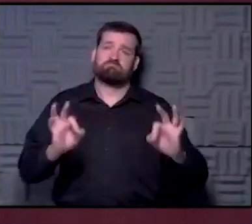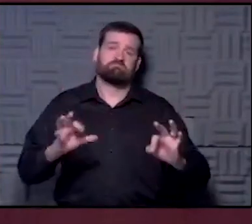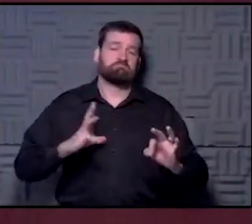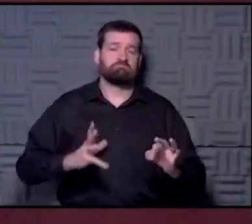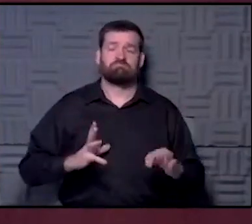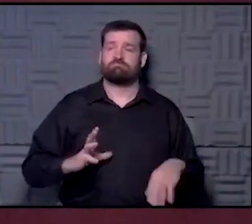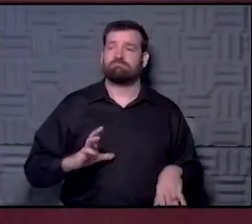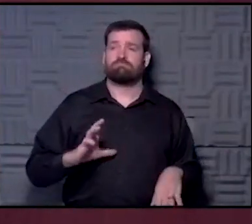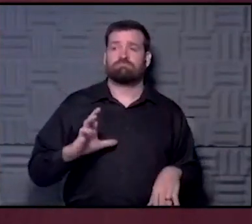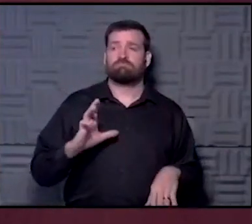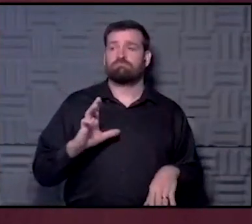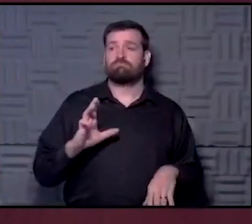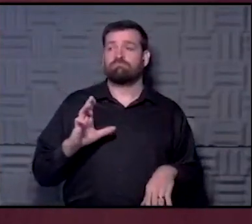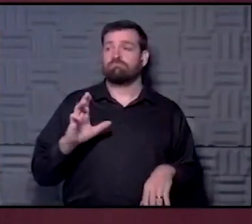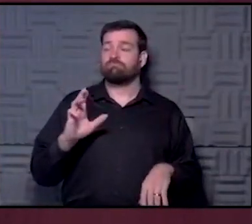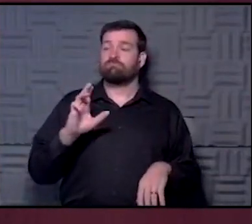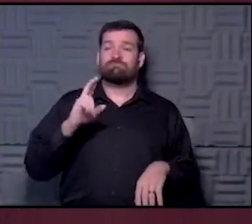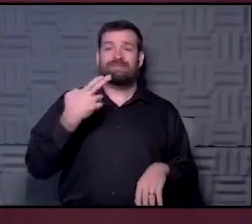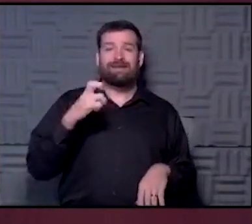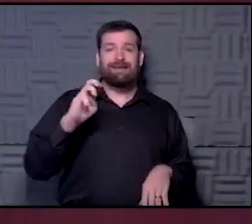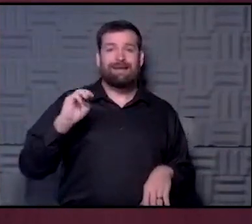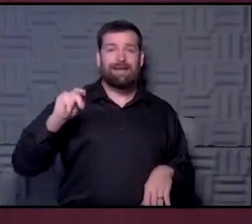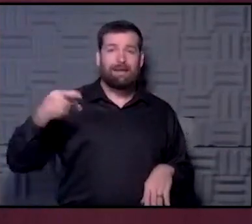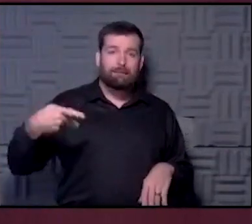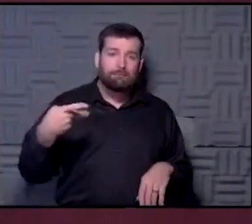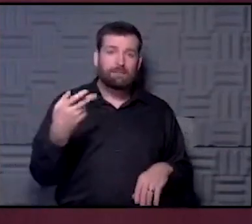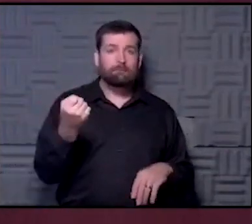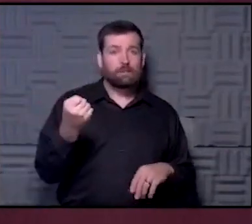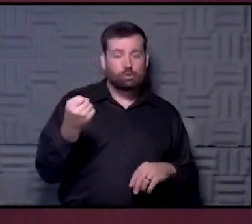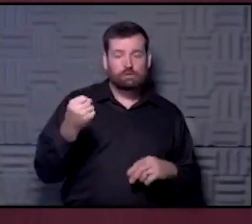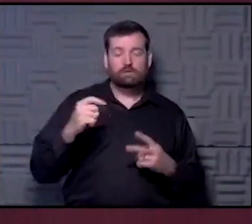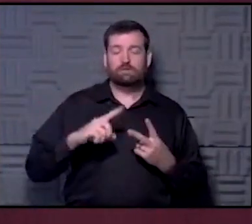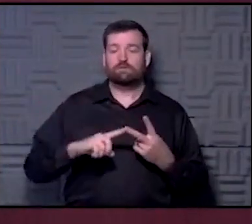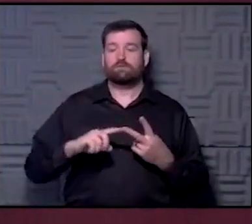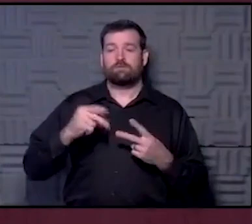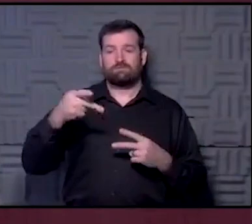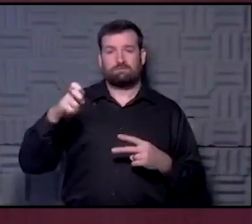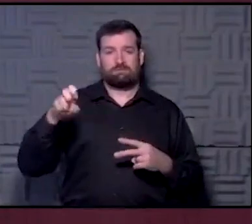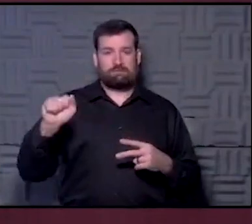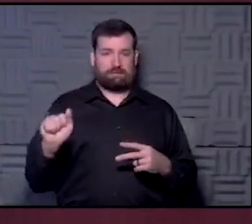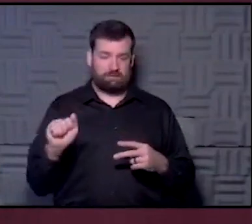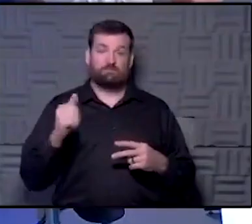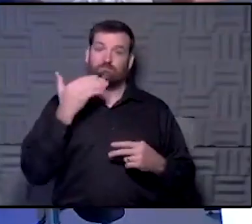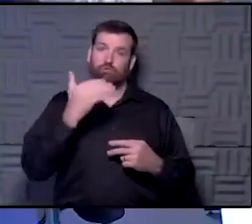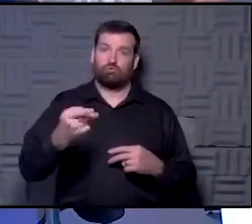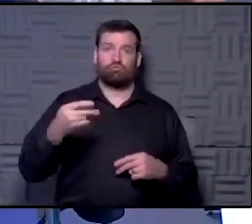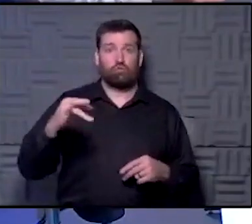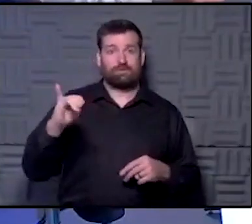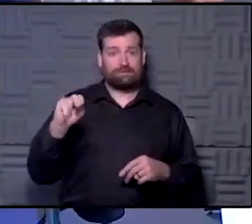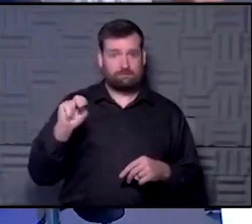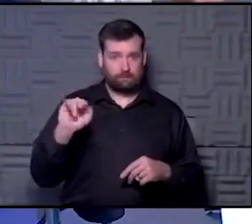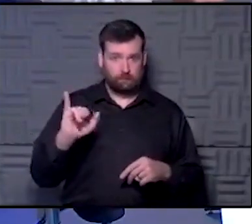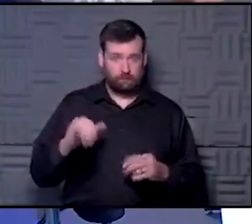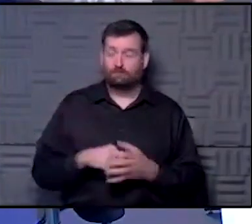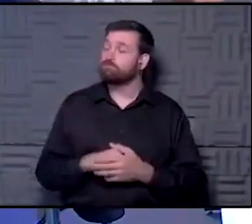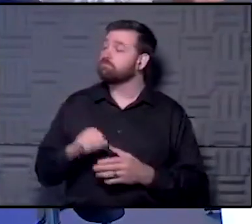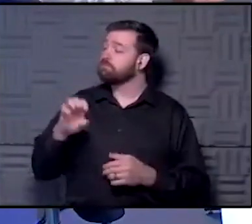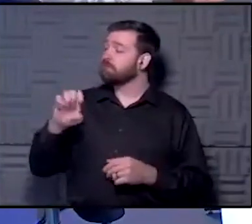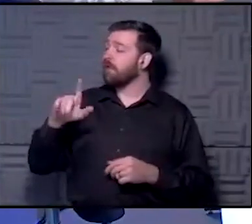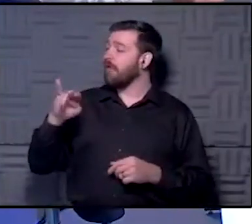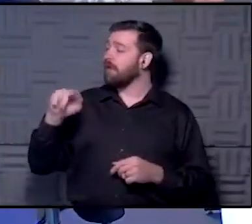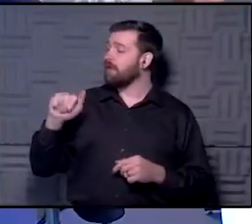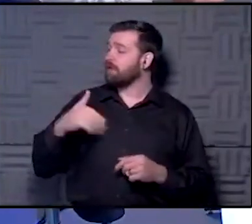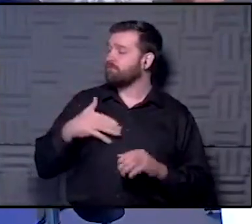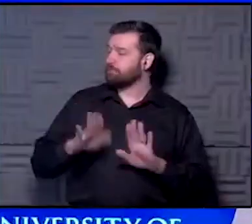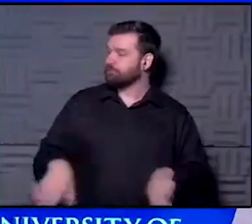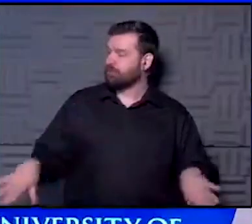Pea protein's becoming very popular, hemp milk, and those two also have a really nice protein content. All right. Great. All right, Elena says, my